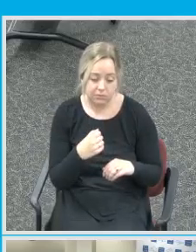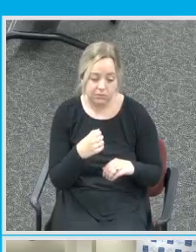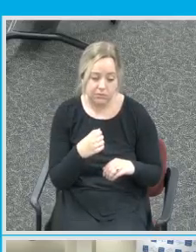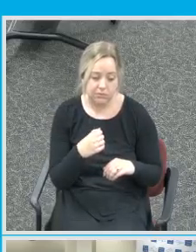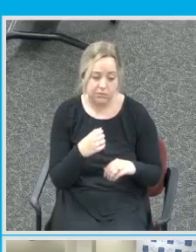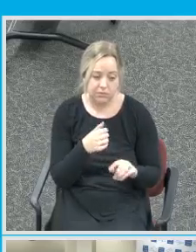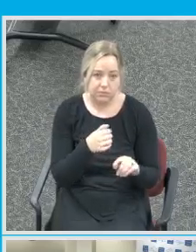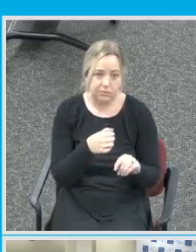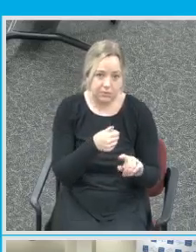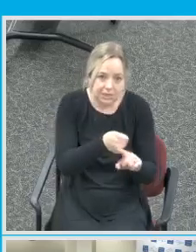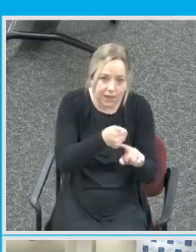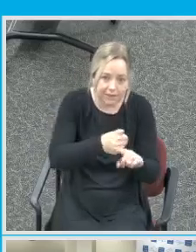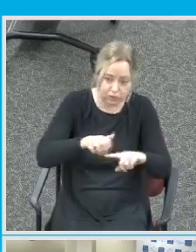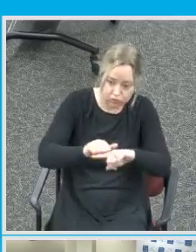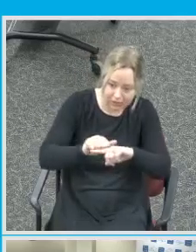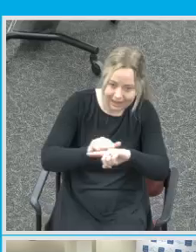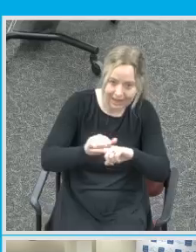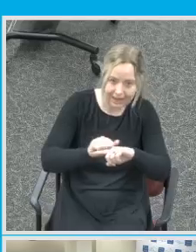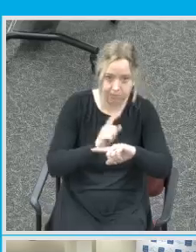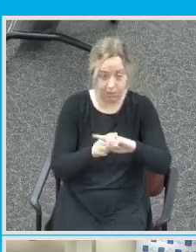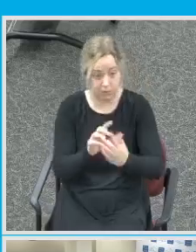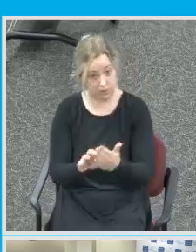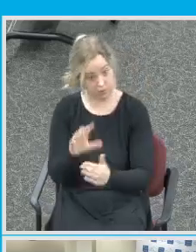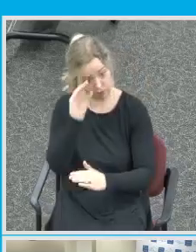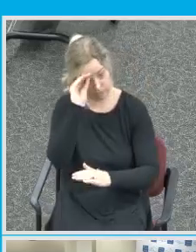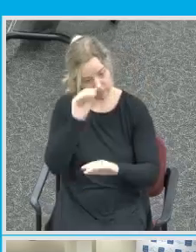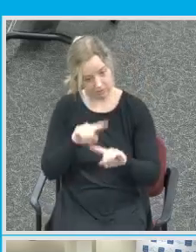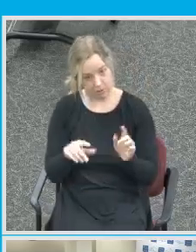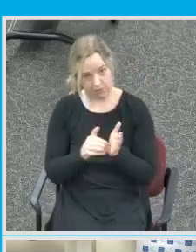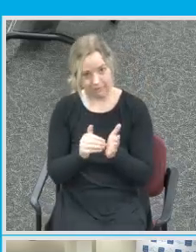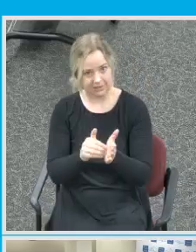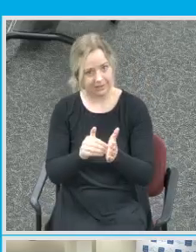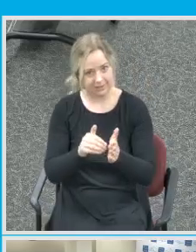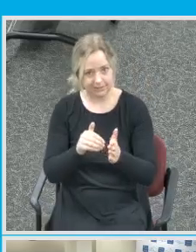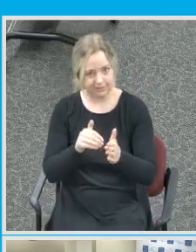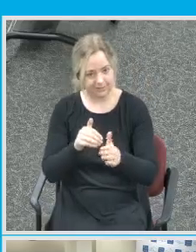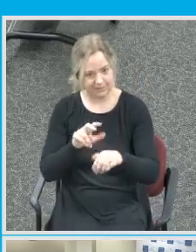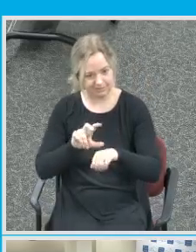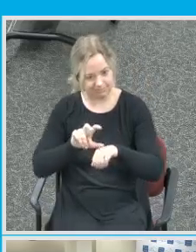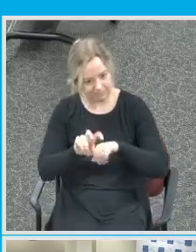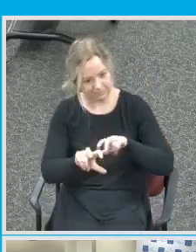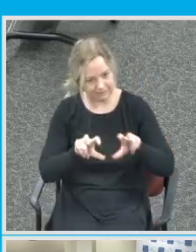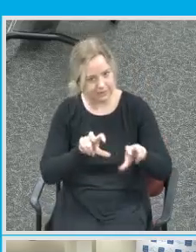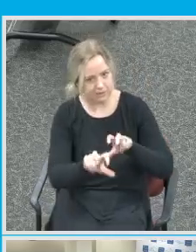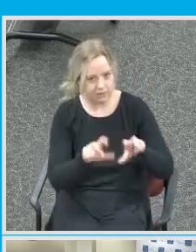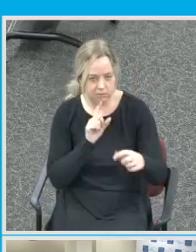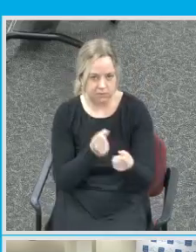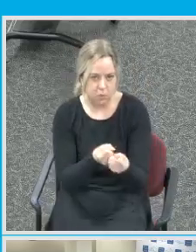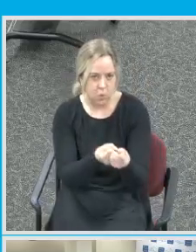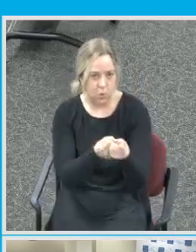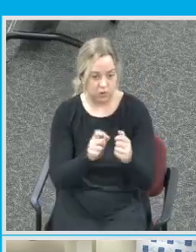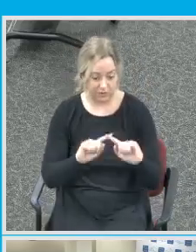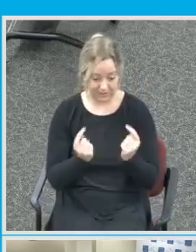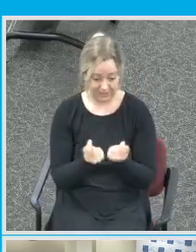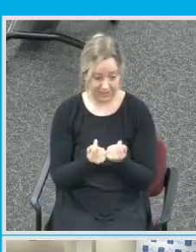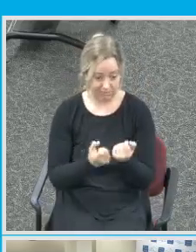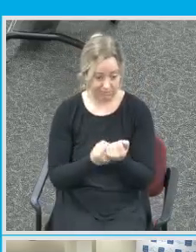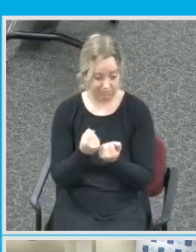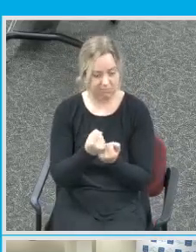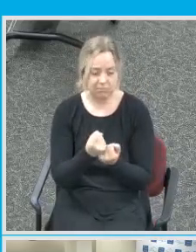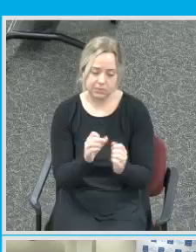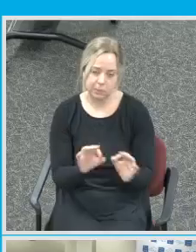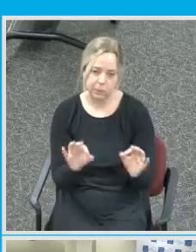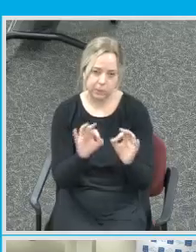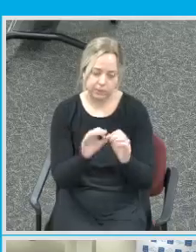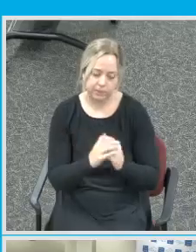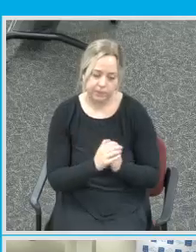train, we learn, but a lot of time is invested there. And so I think that the teamwork is critically important. But I did want to